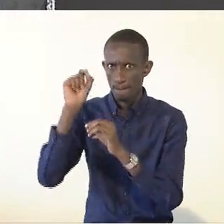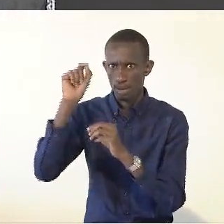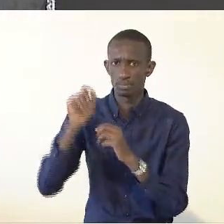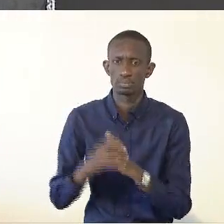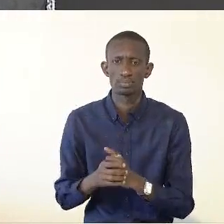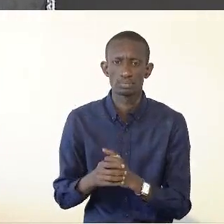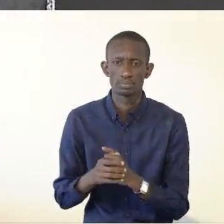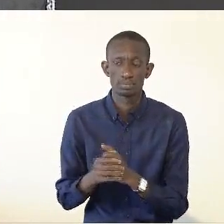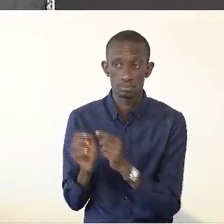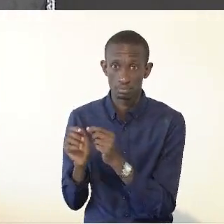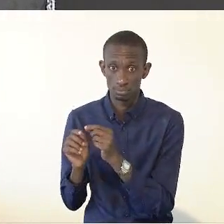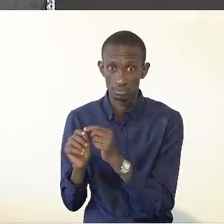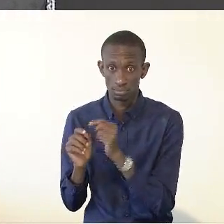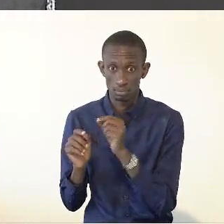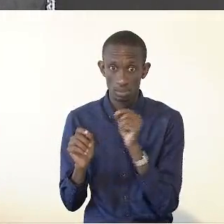like that,